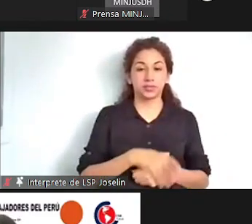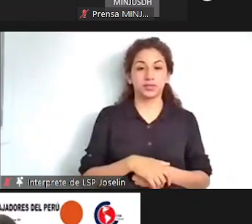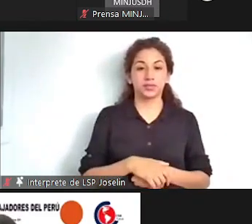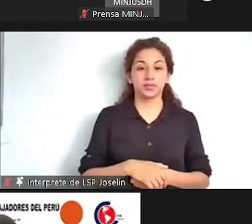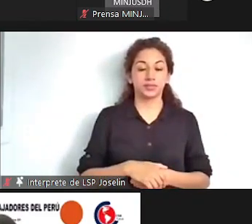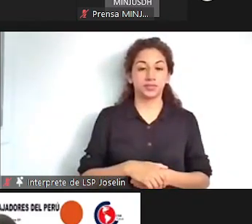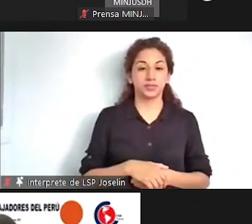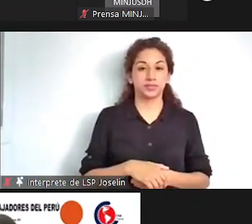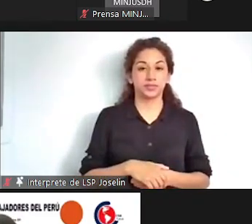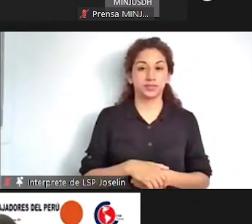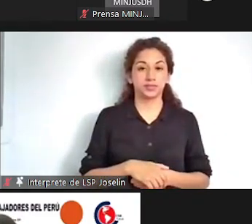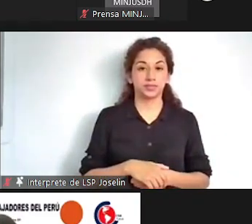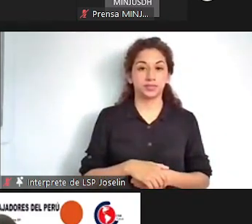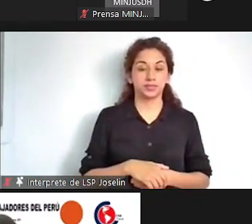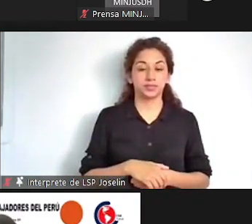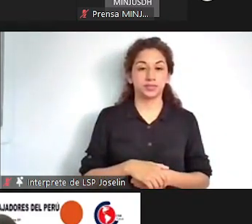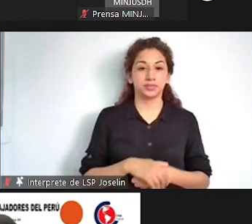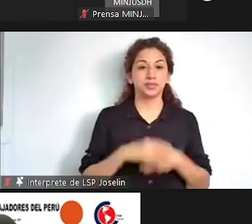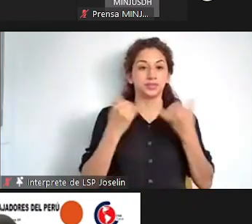rights